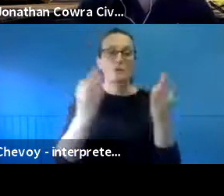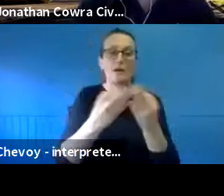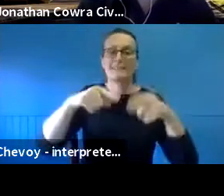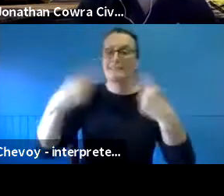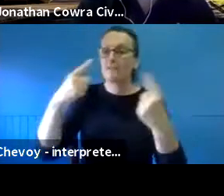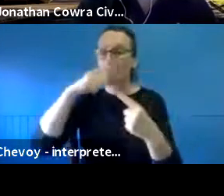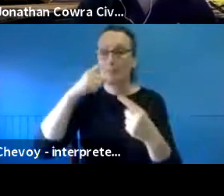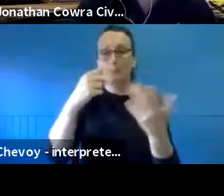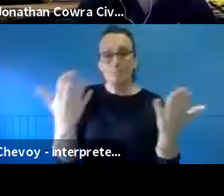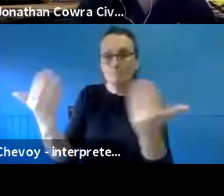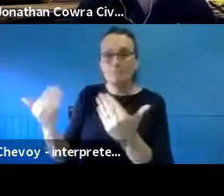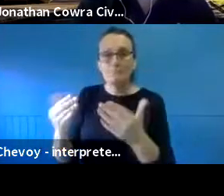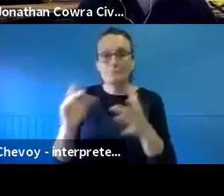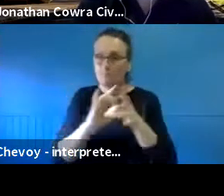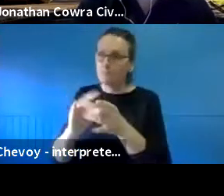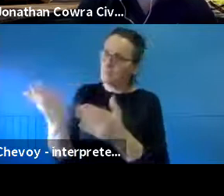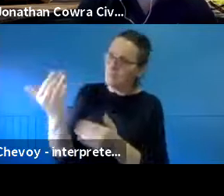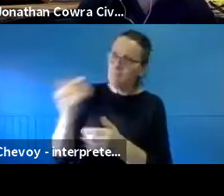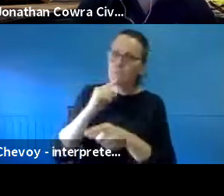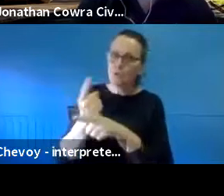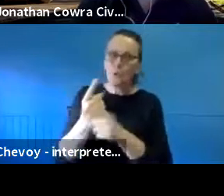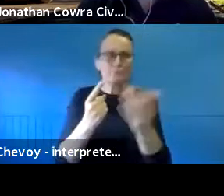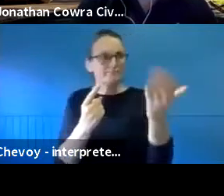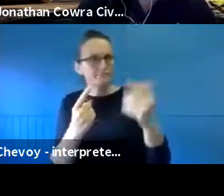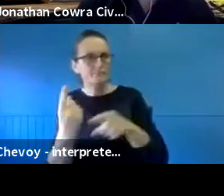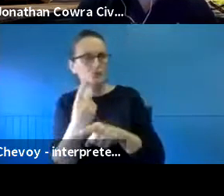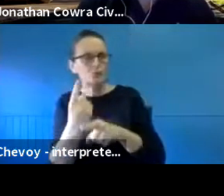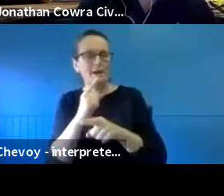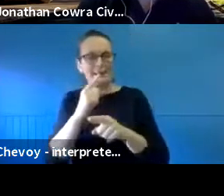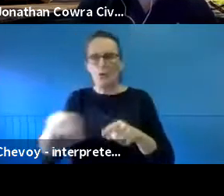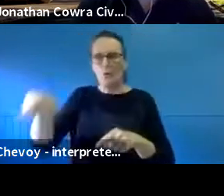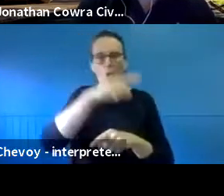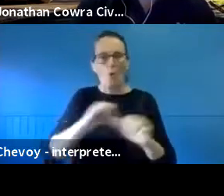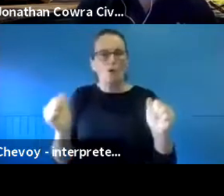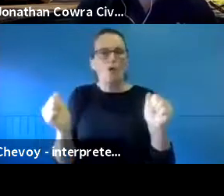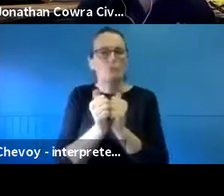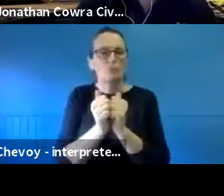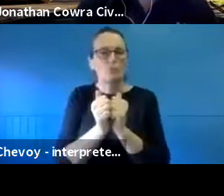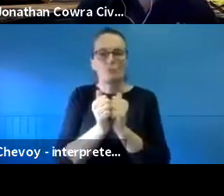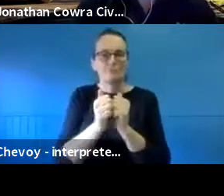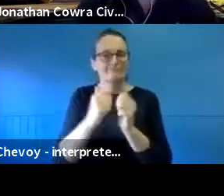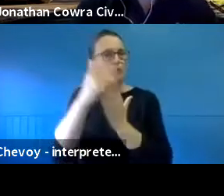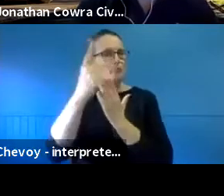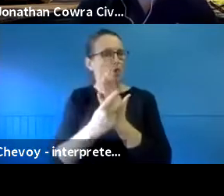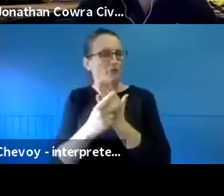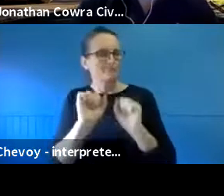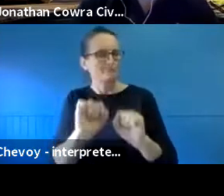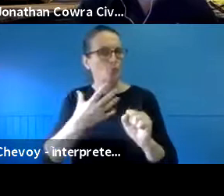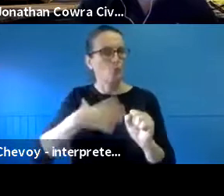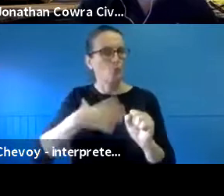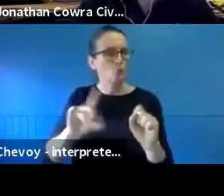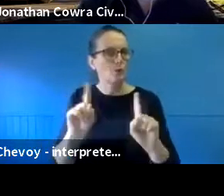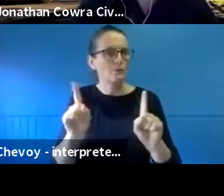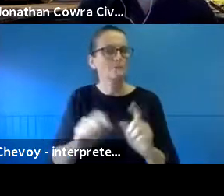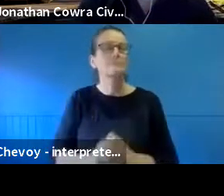to allow them to essentially co-design or co-create the program. We saw our role